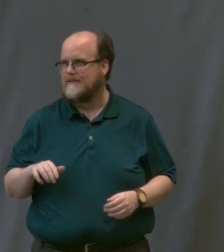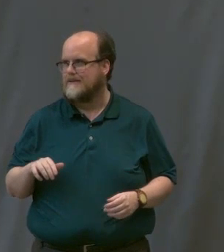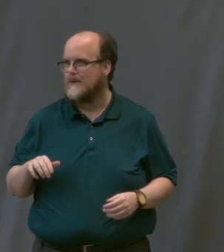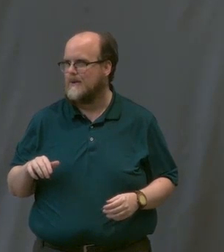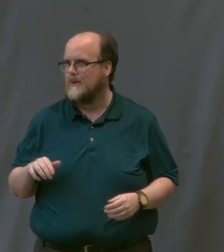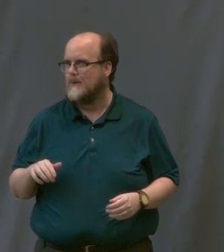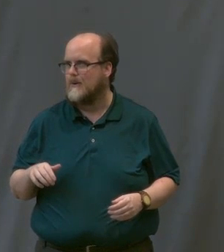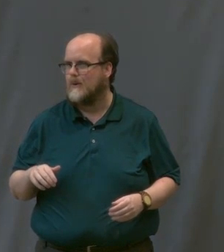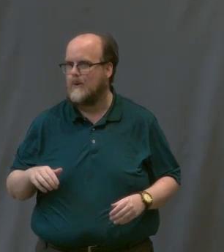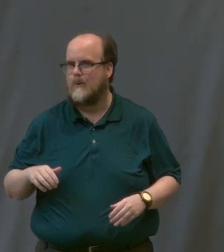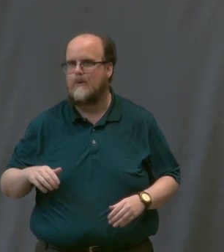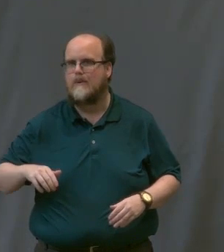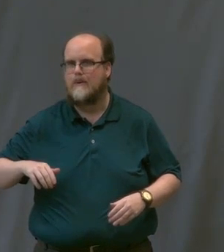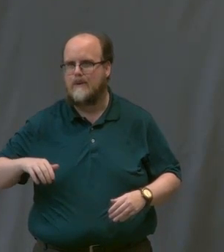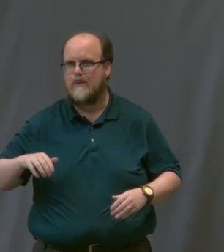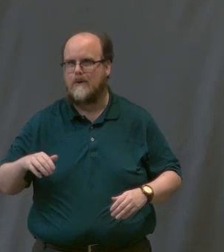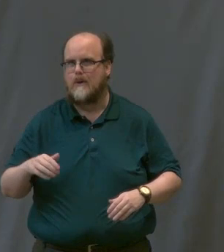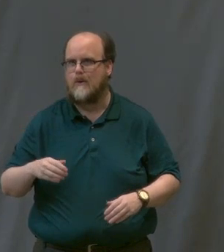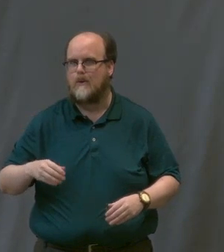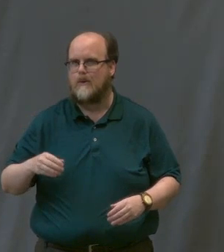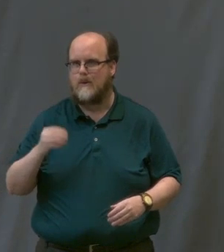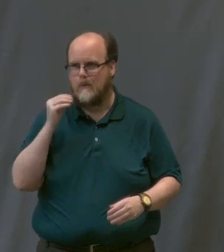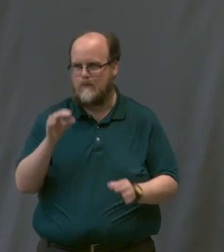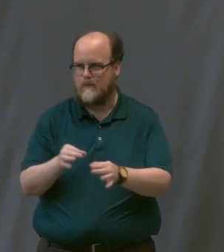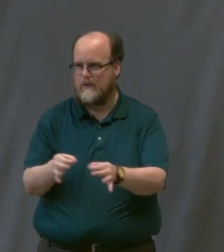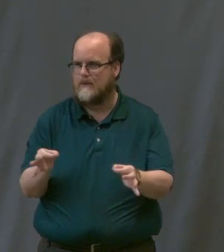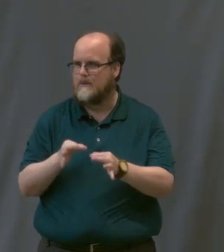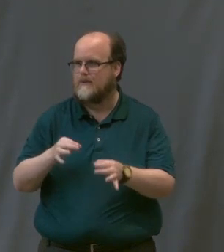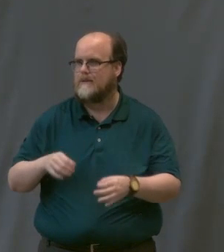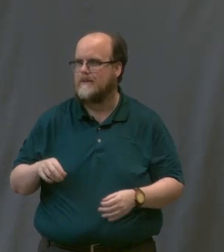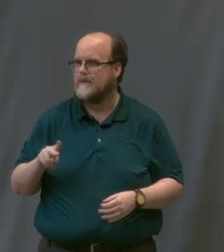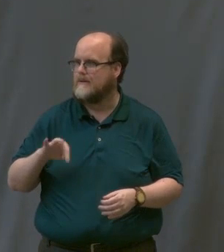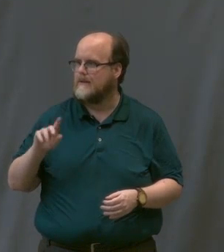field nicknames coming along? Have y'all got that list finished?